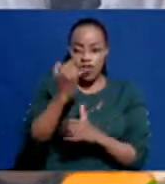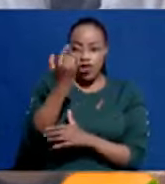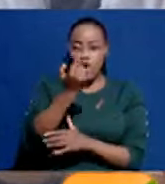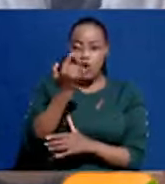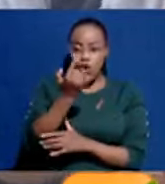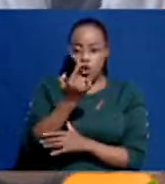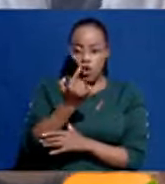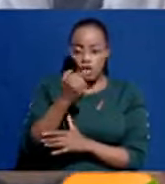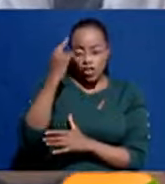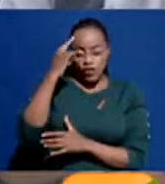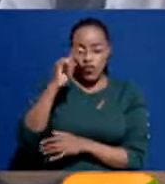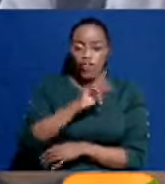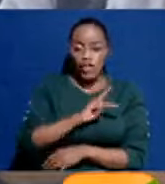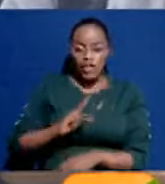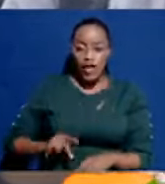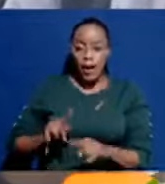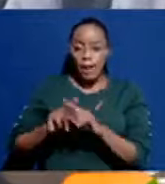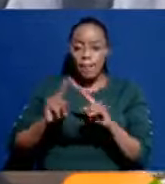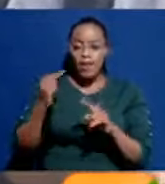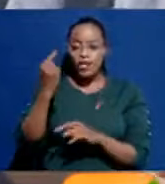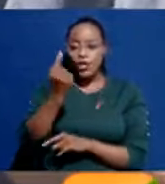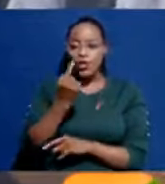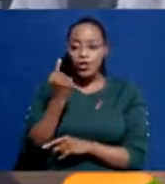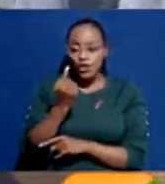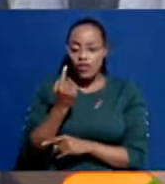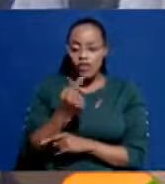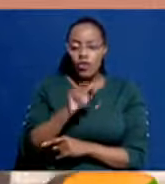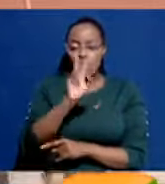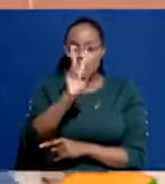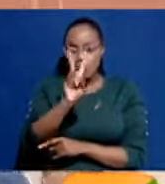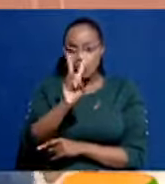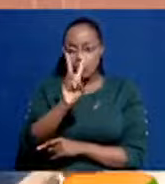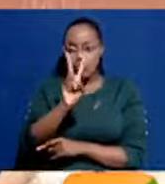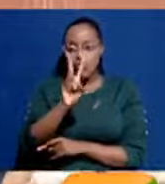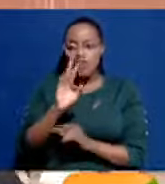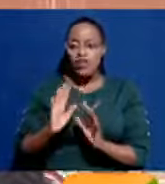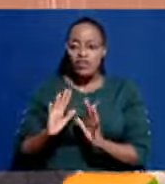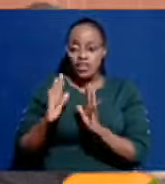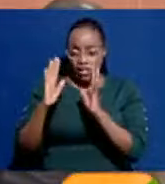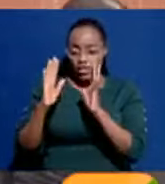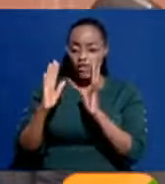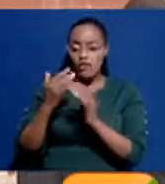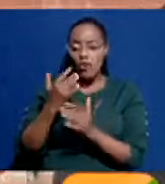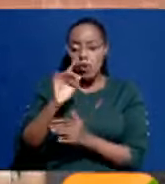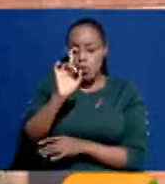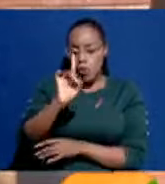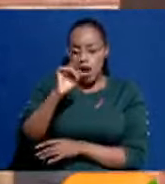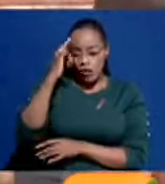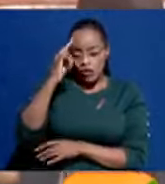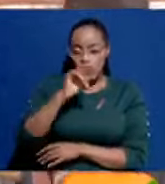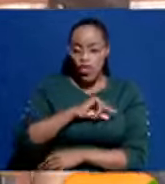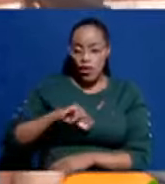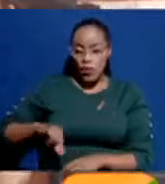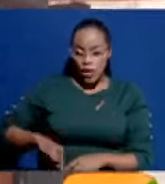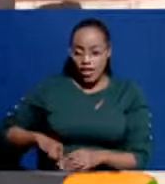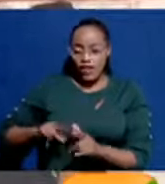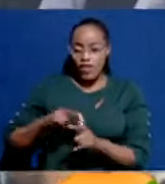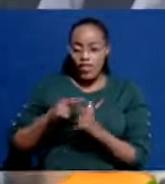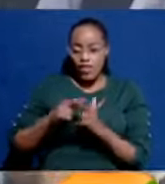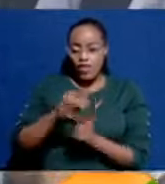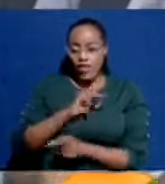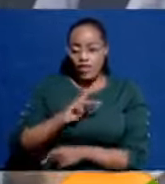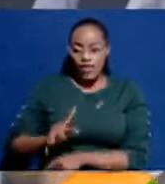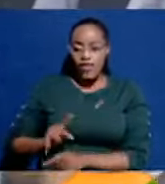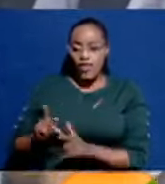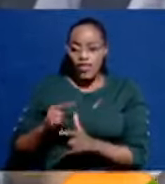the emperor, but only for two occasions. One is for the empress, for the wedding, the